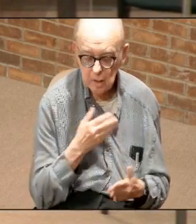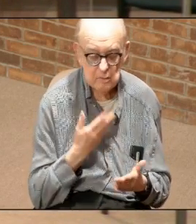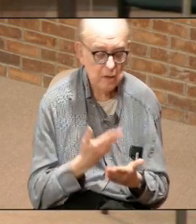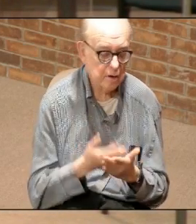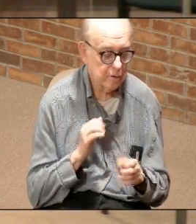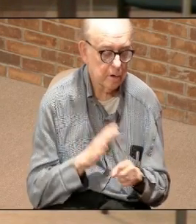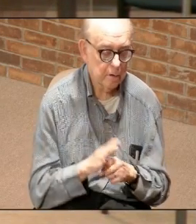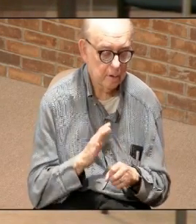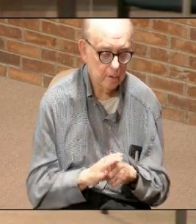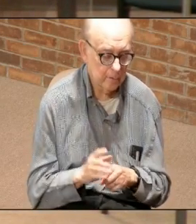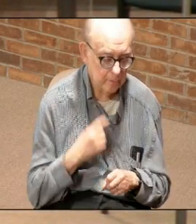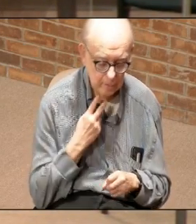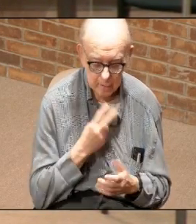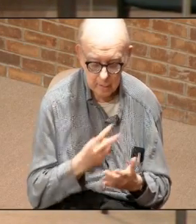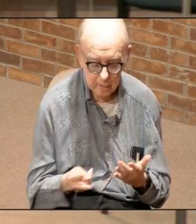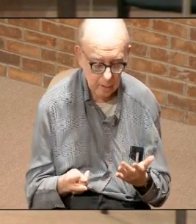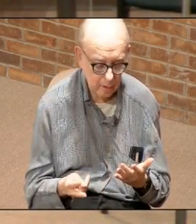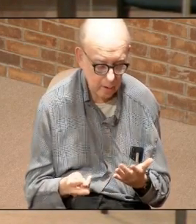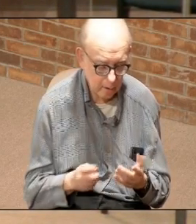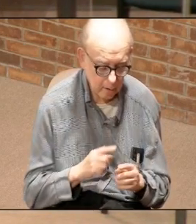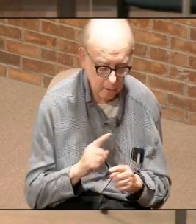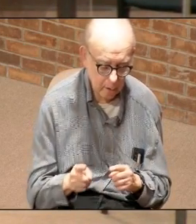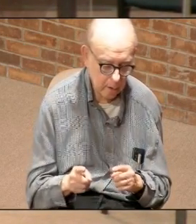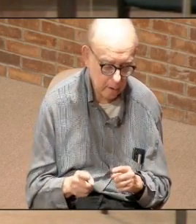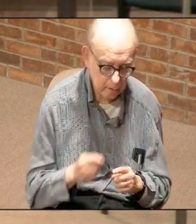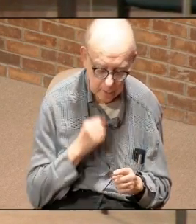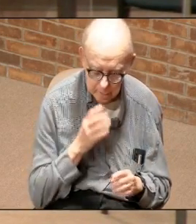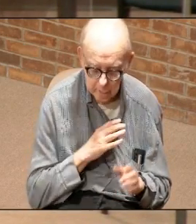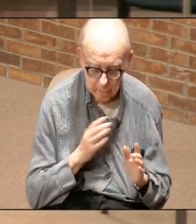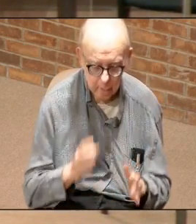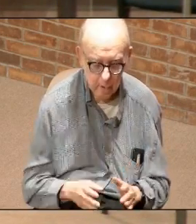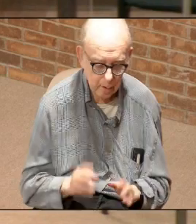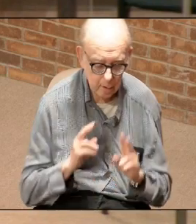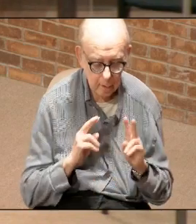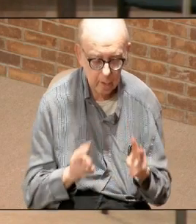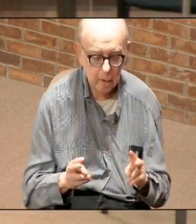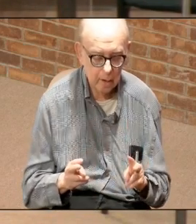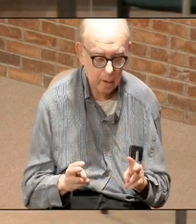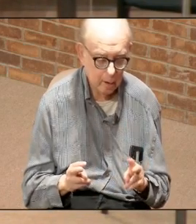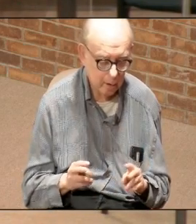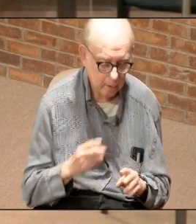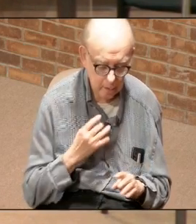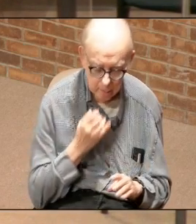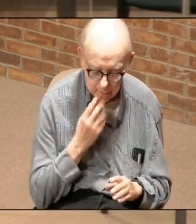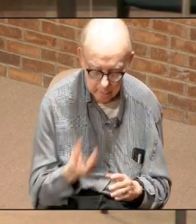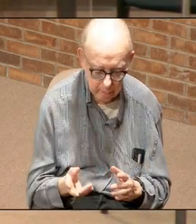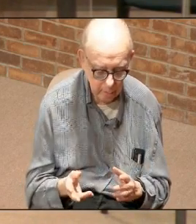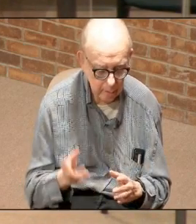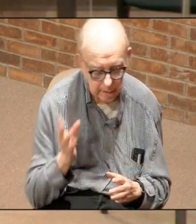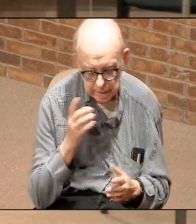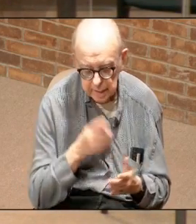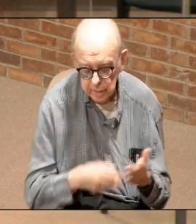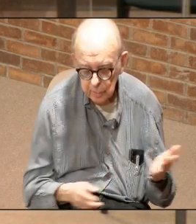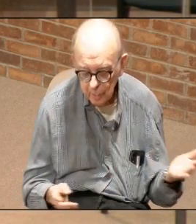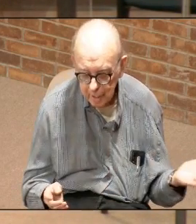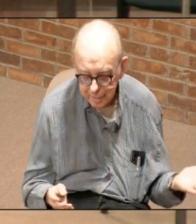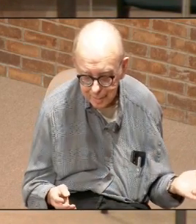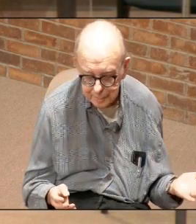good enough, we're failing again, you're not a Christian, look at how wrong you are, then guess what?